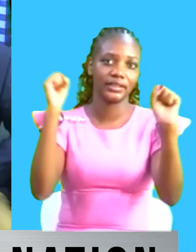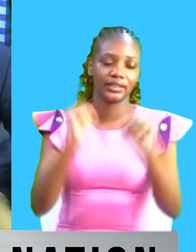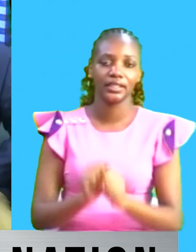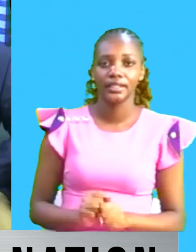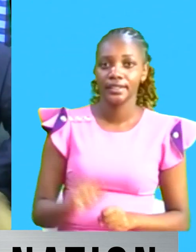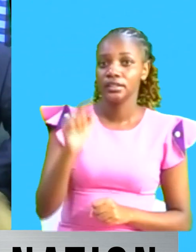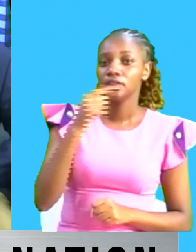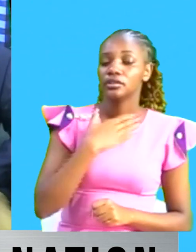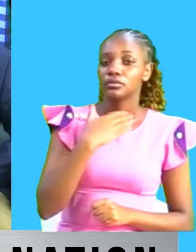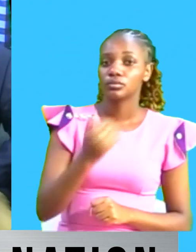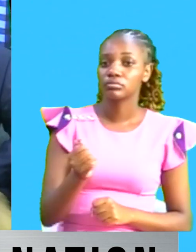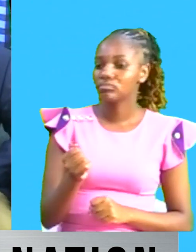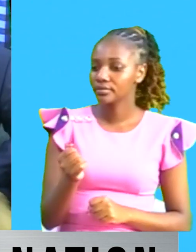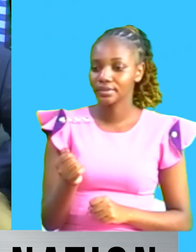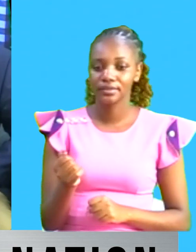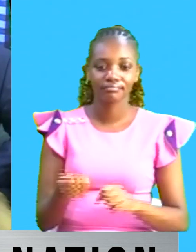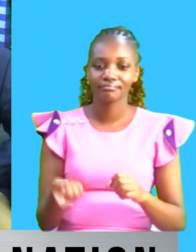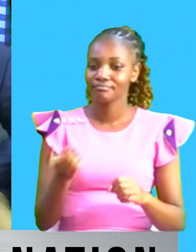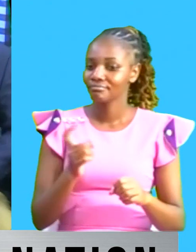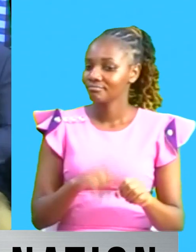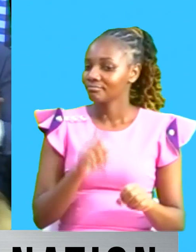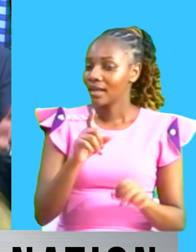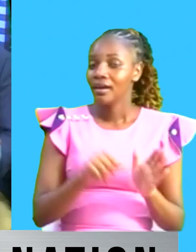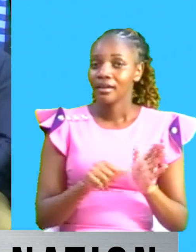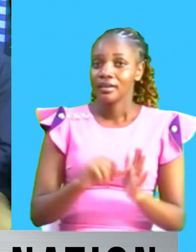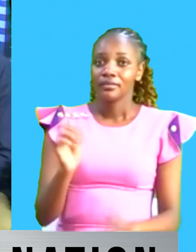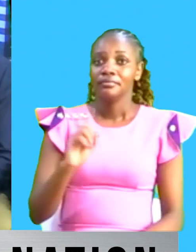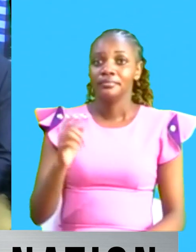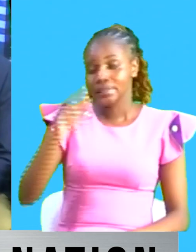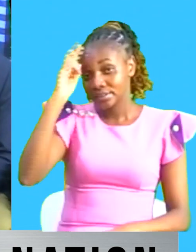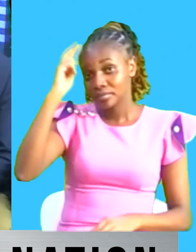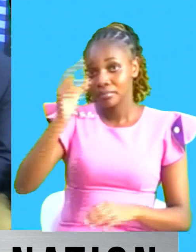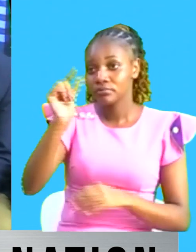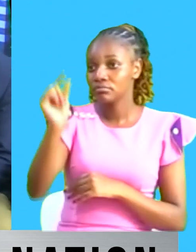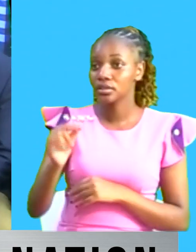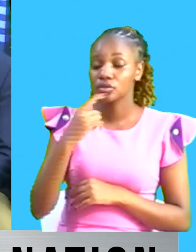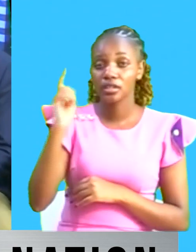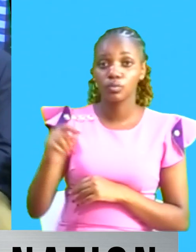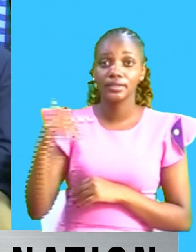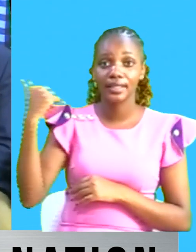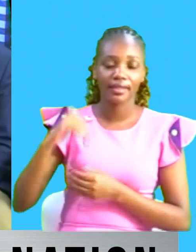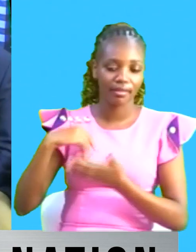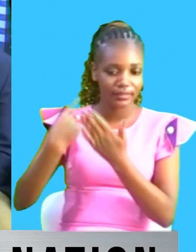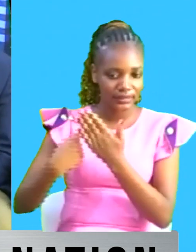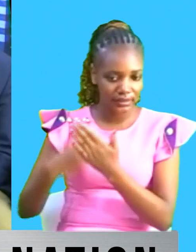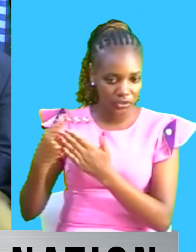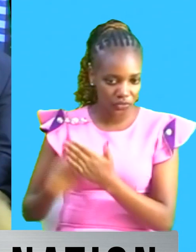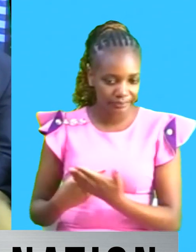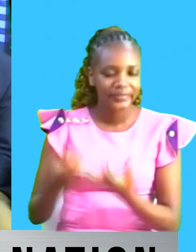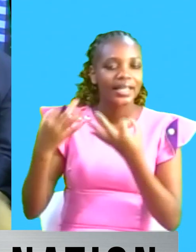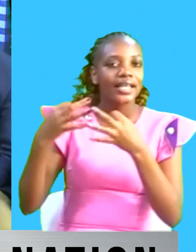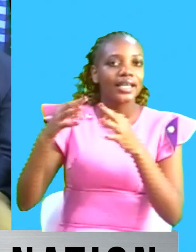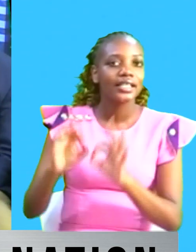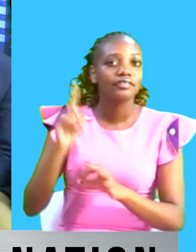don't want to get into this scenario. And somebody even said in another engagement that if you